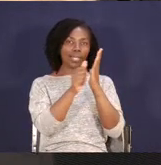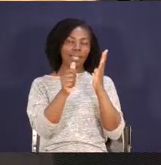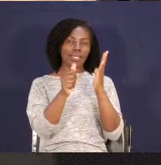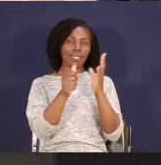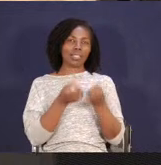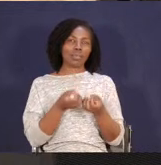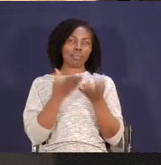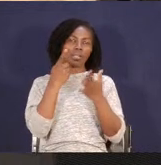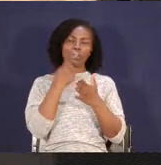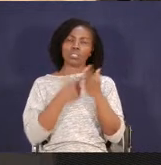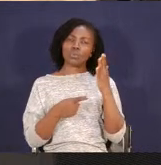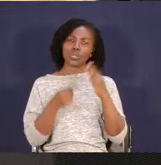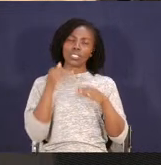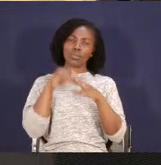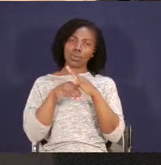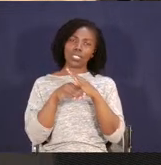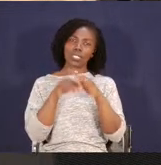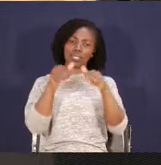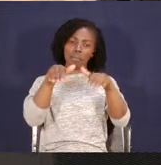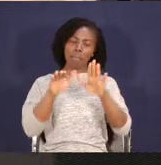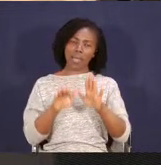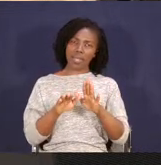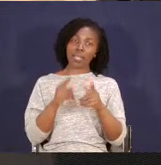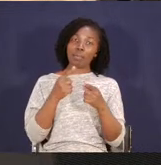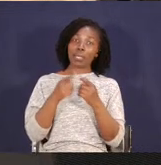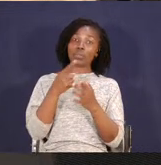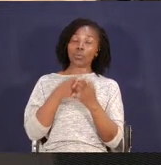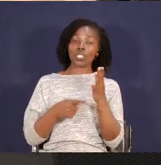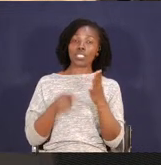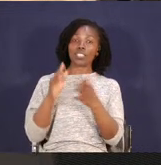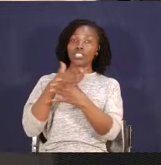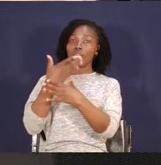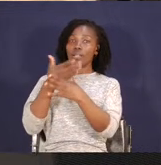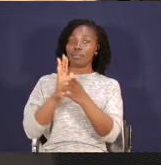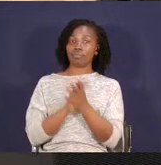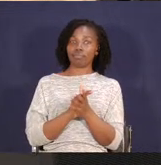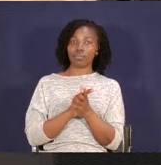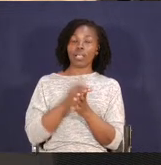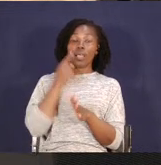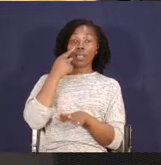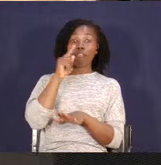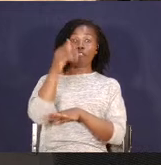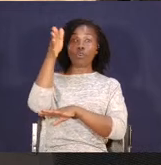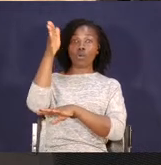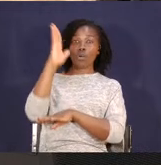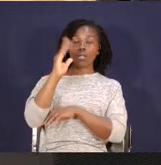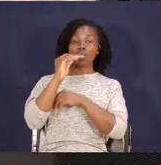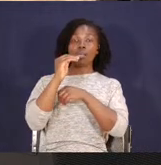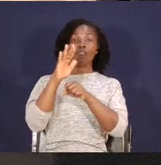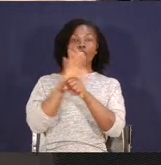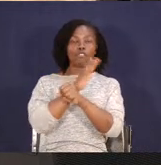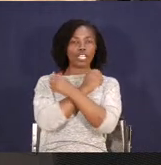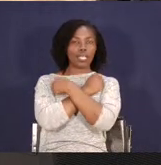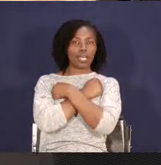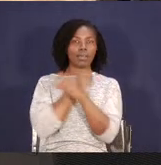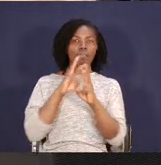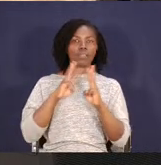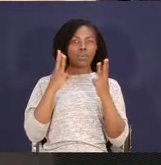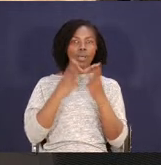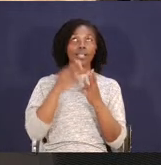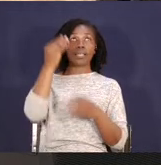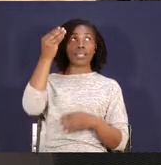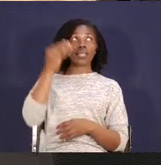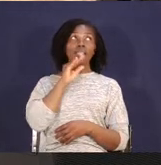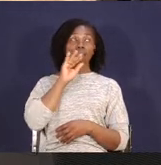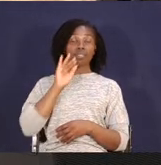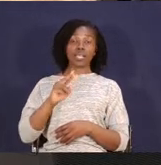or hoarded. The miracle is in what is given. And so, for God so loved the world that he gave his only begotten